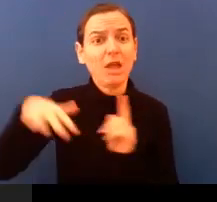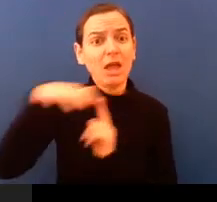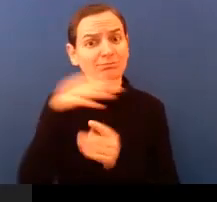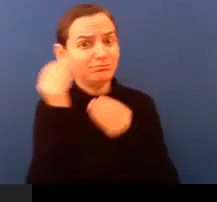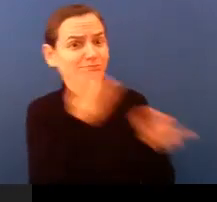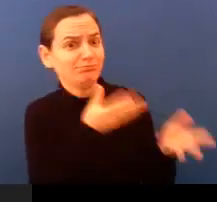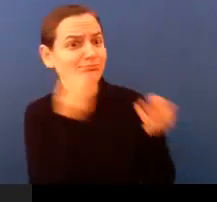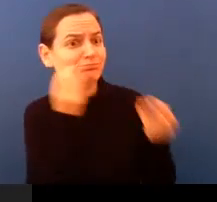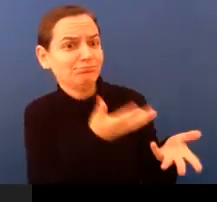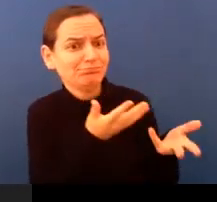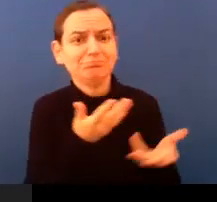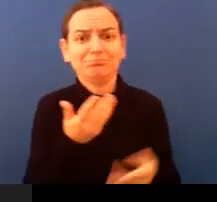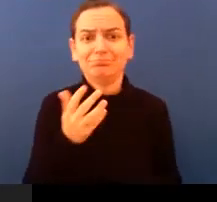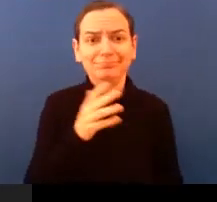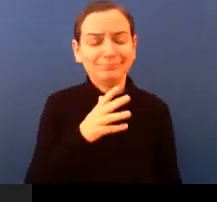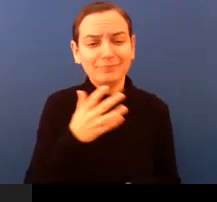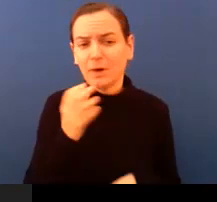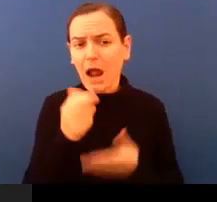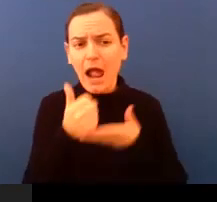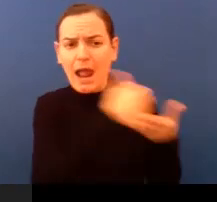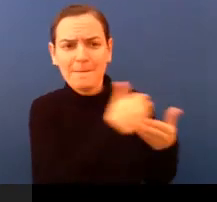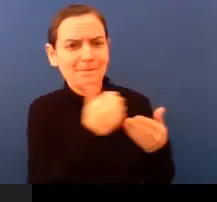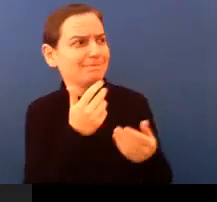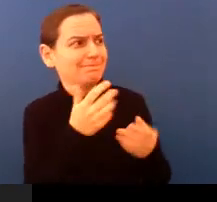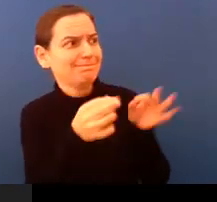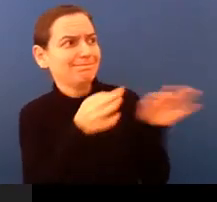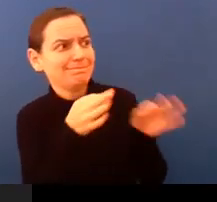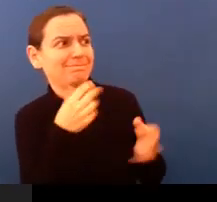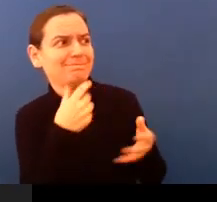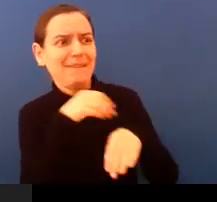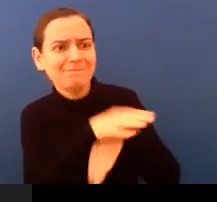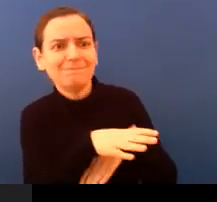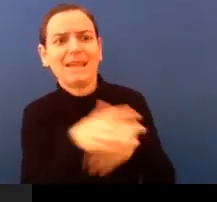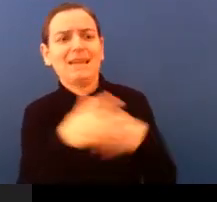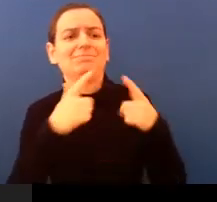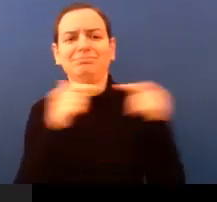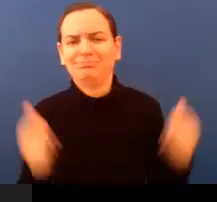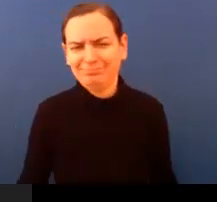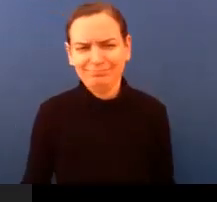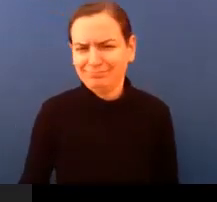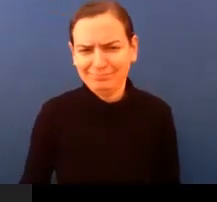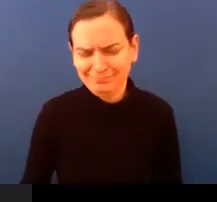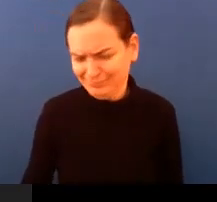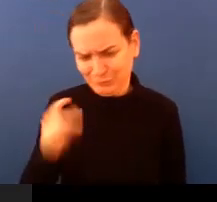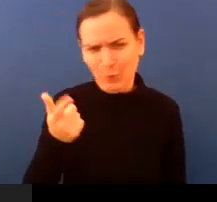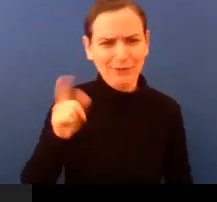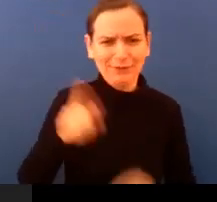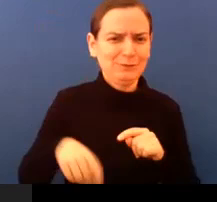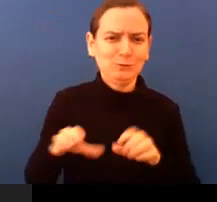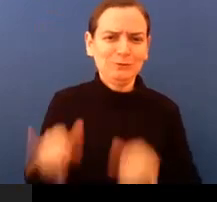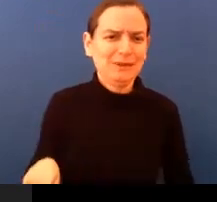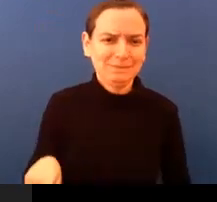It does not provide advice for problem solving. That again is your responsibility.